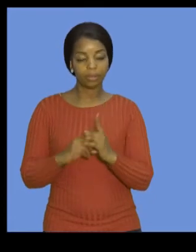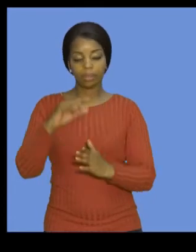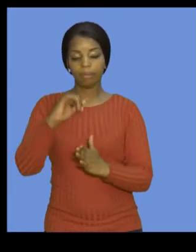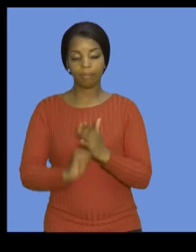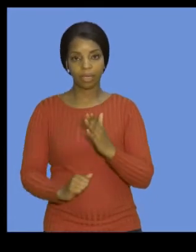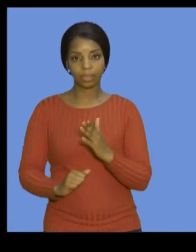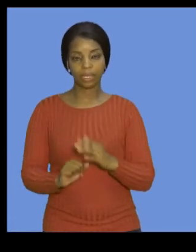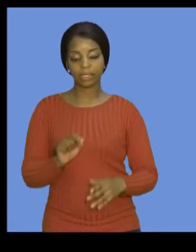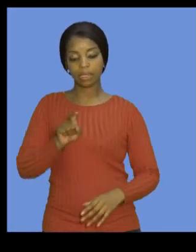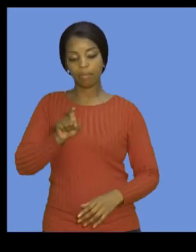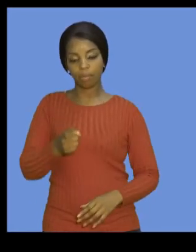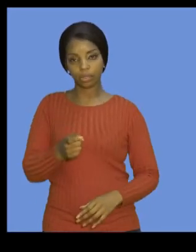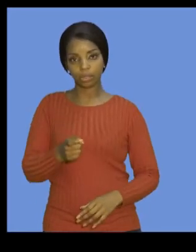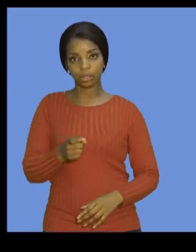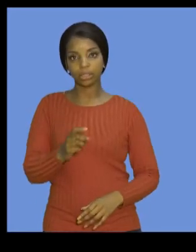minus